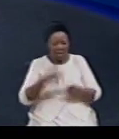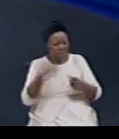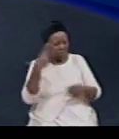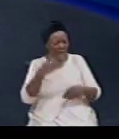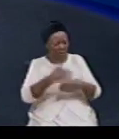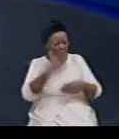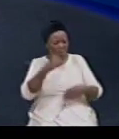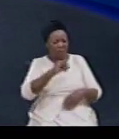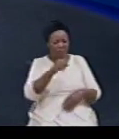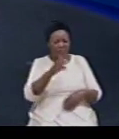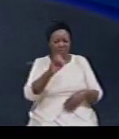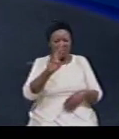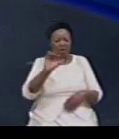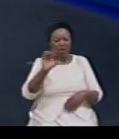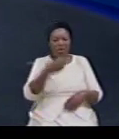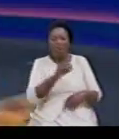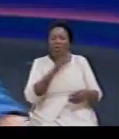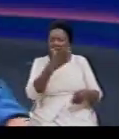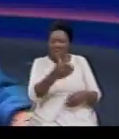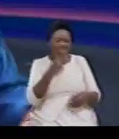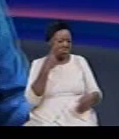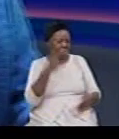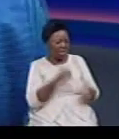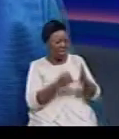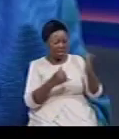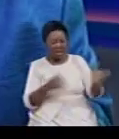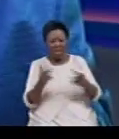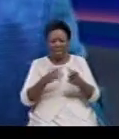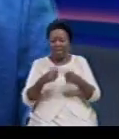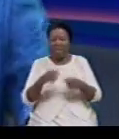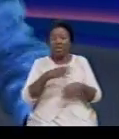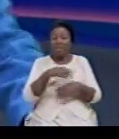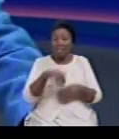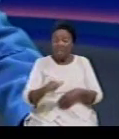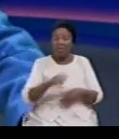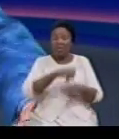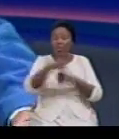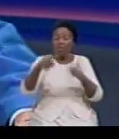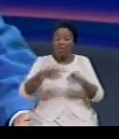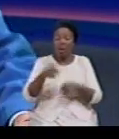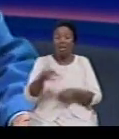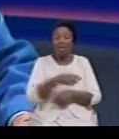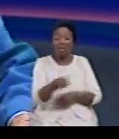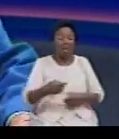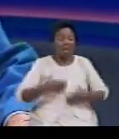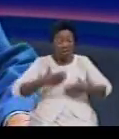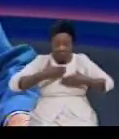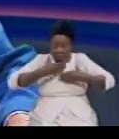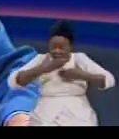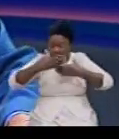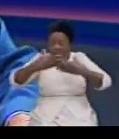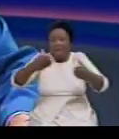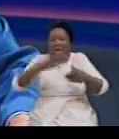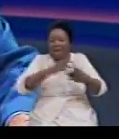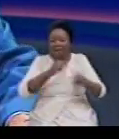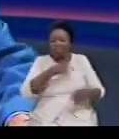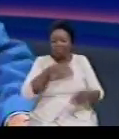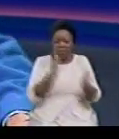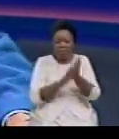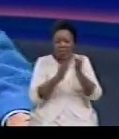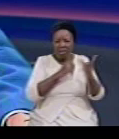land. What if they said that? But no, when Joshua said shout, they shouted and they praised the